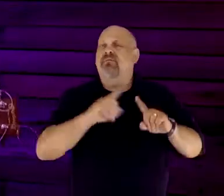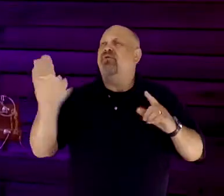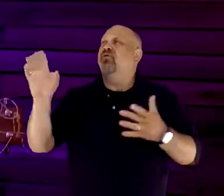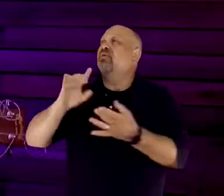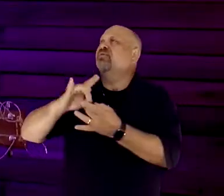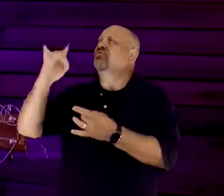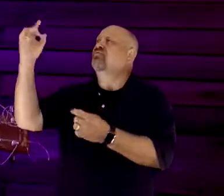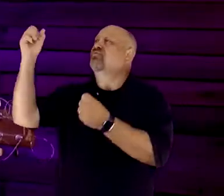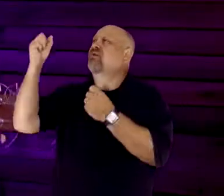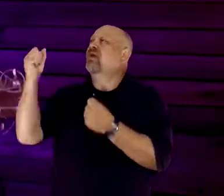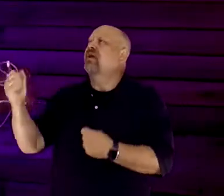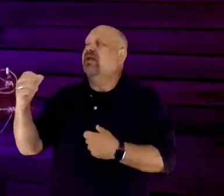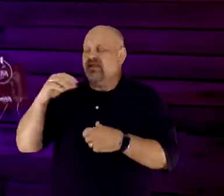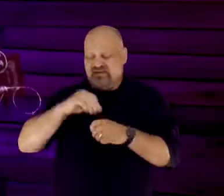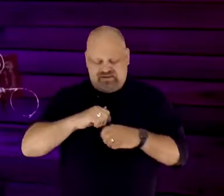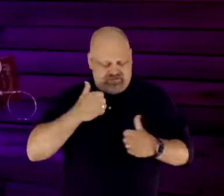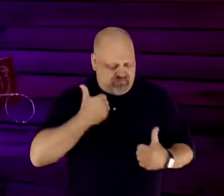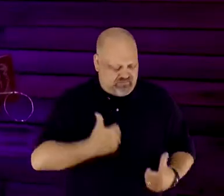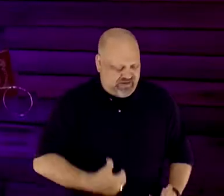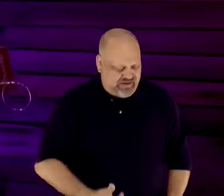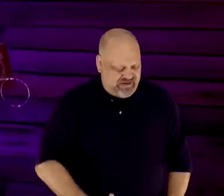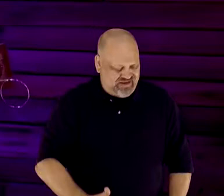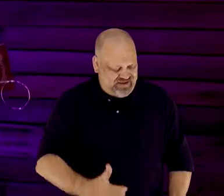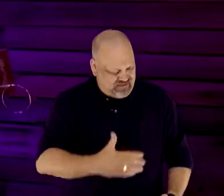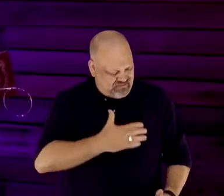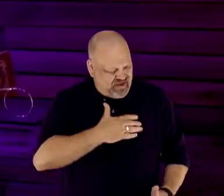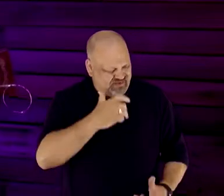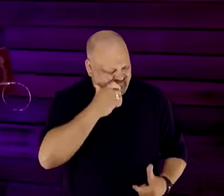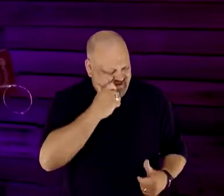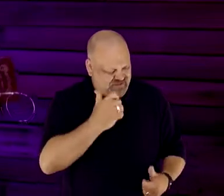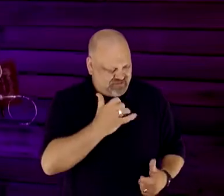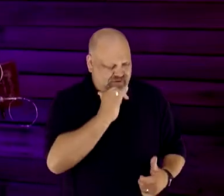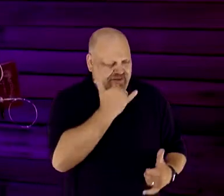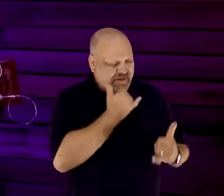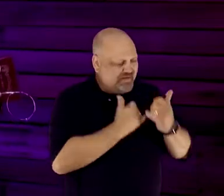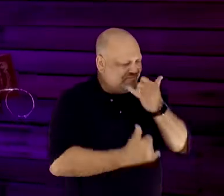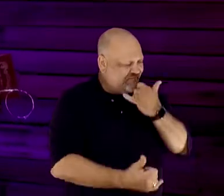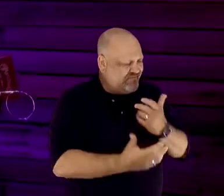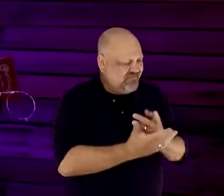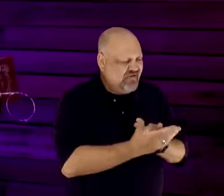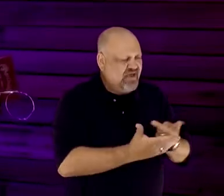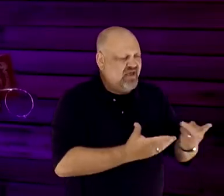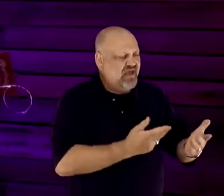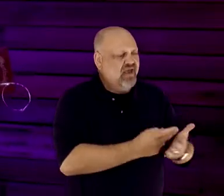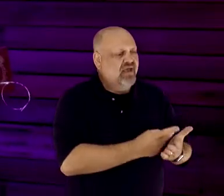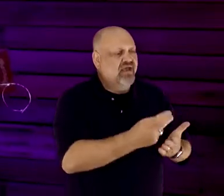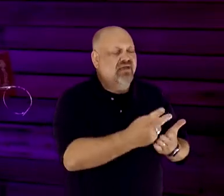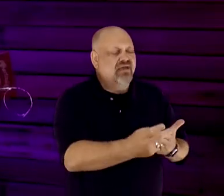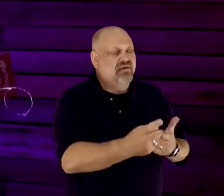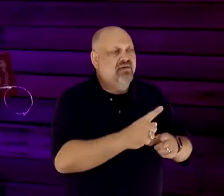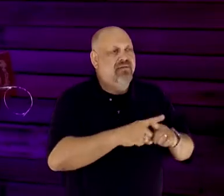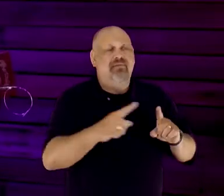Your spirit's strong in me. My flesh may fail.